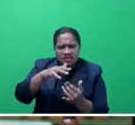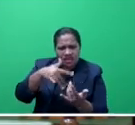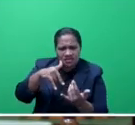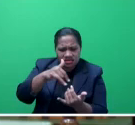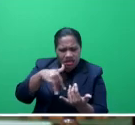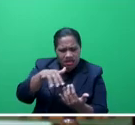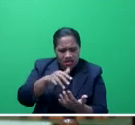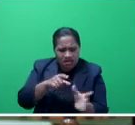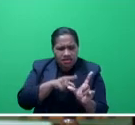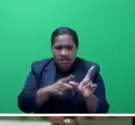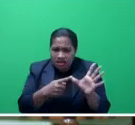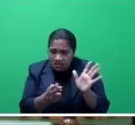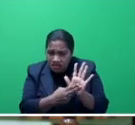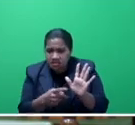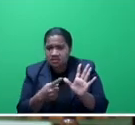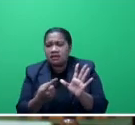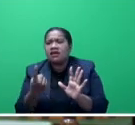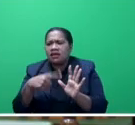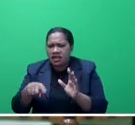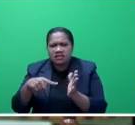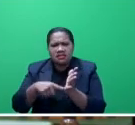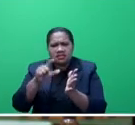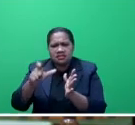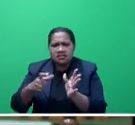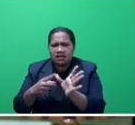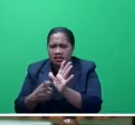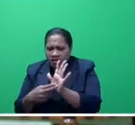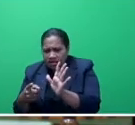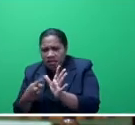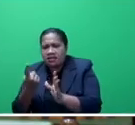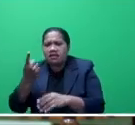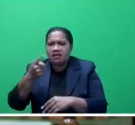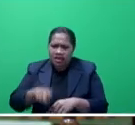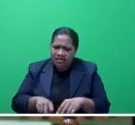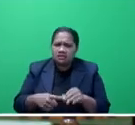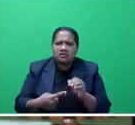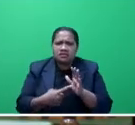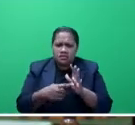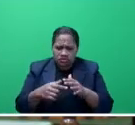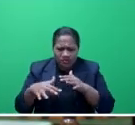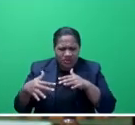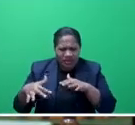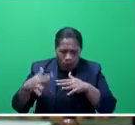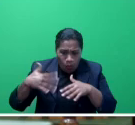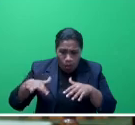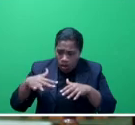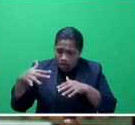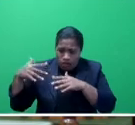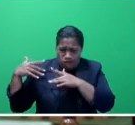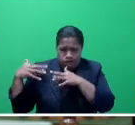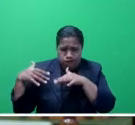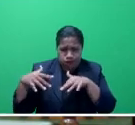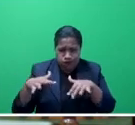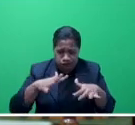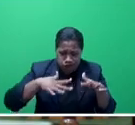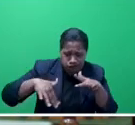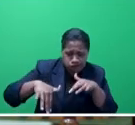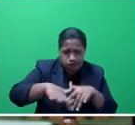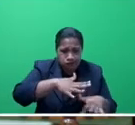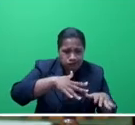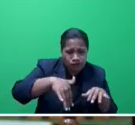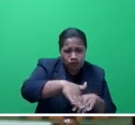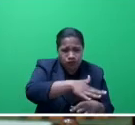Ana, and a 4th if you add Tropical Depression Bina. All landed their own blows on our people, delivering